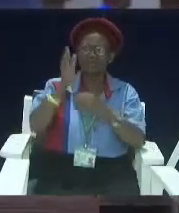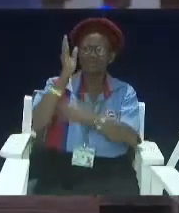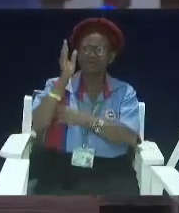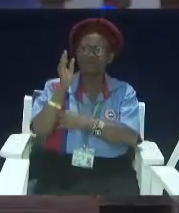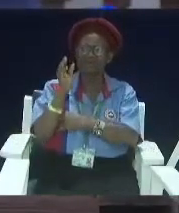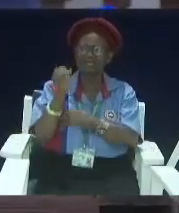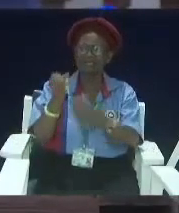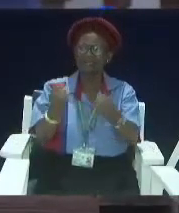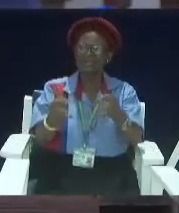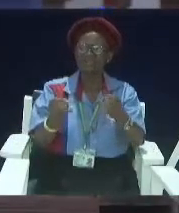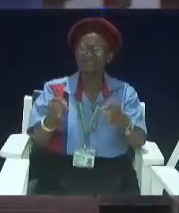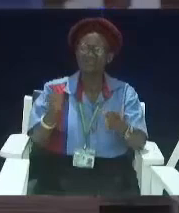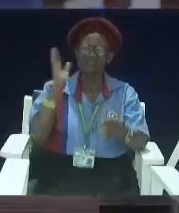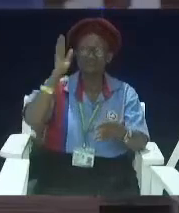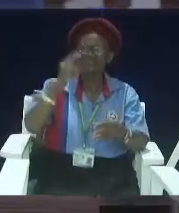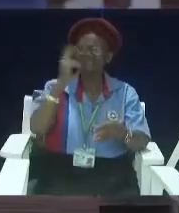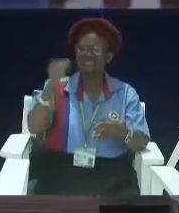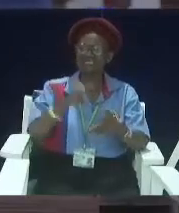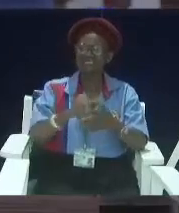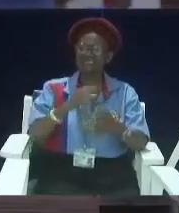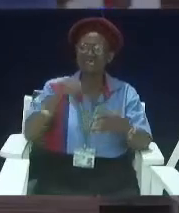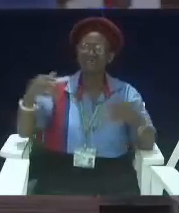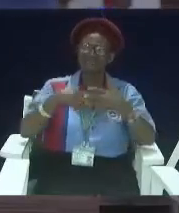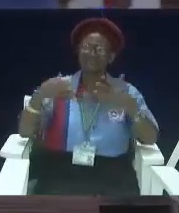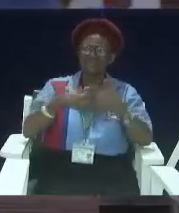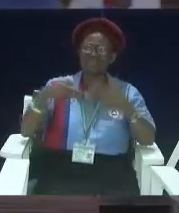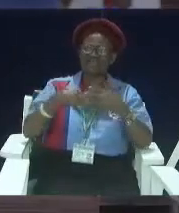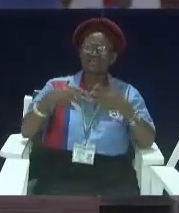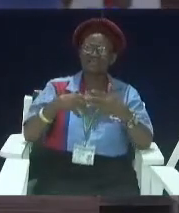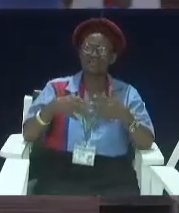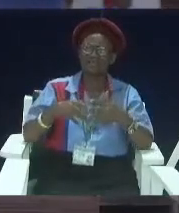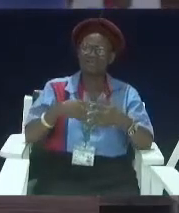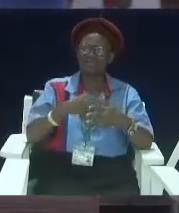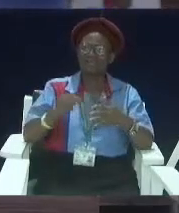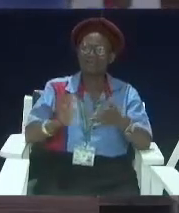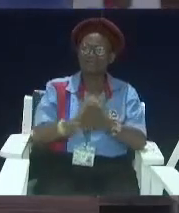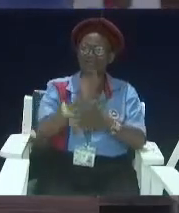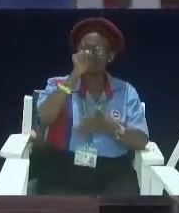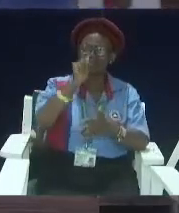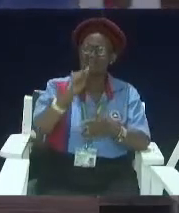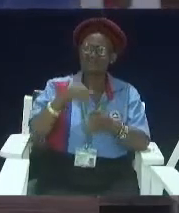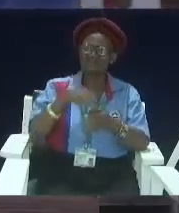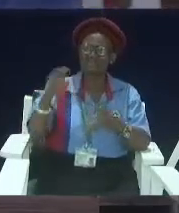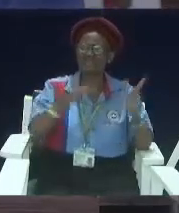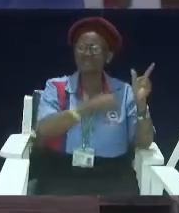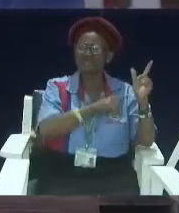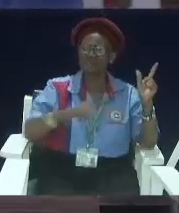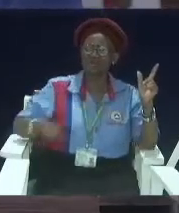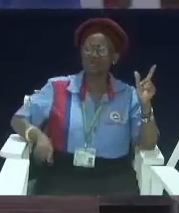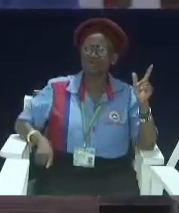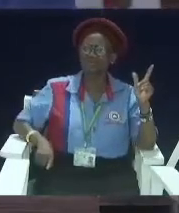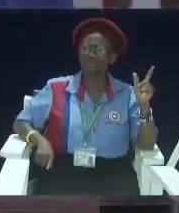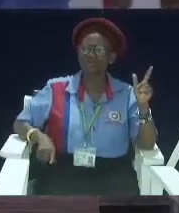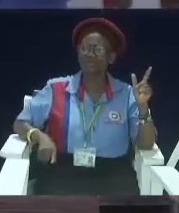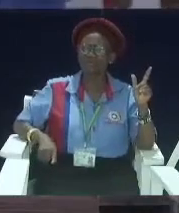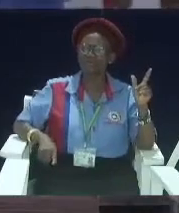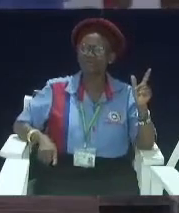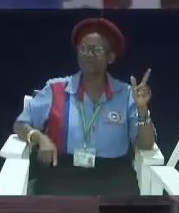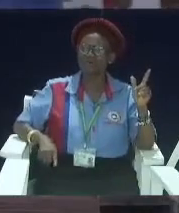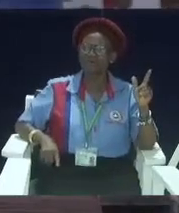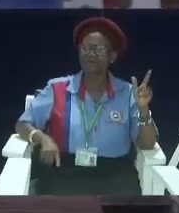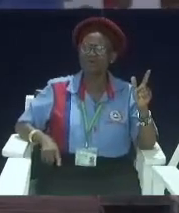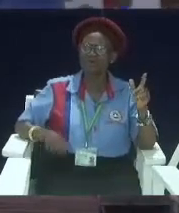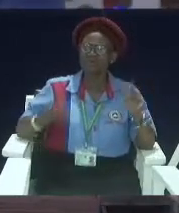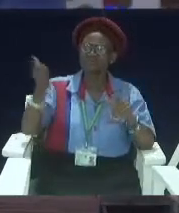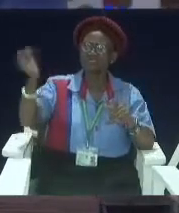Many shall see it and fear, and shall trust in the Lord. You know, there